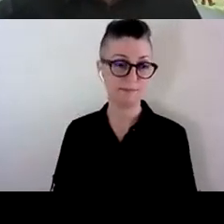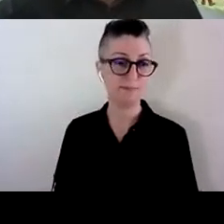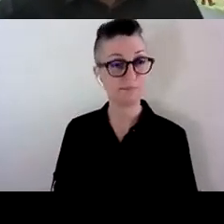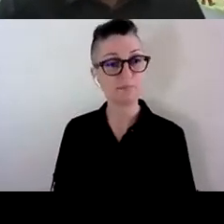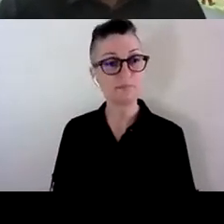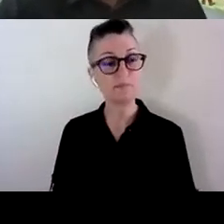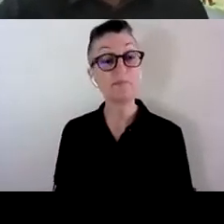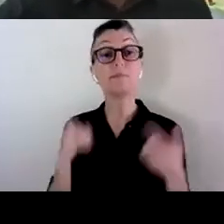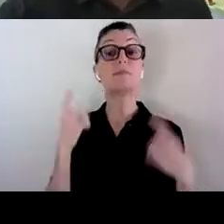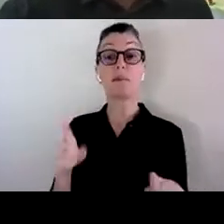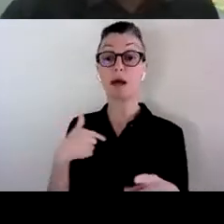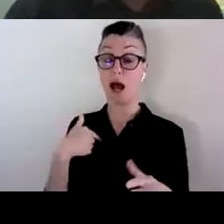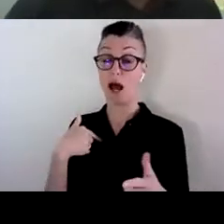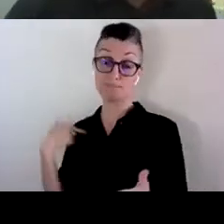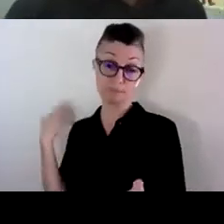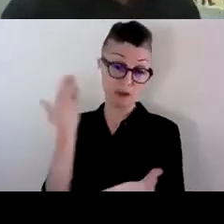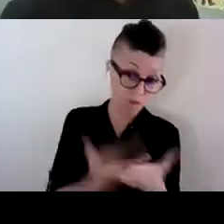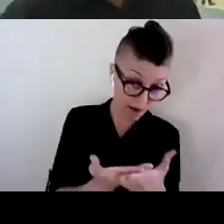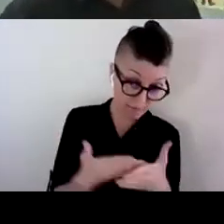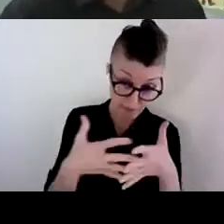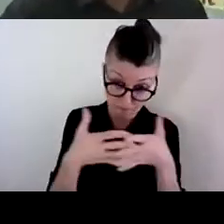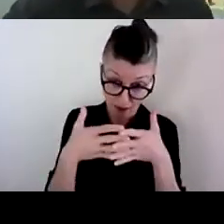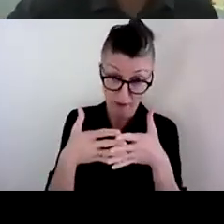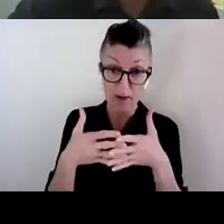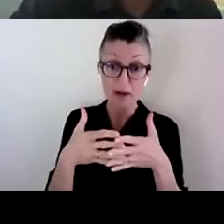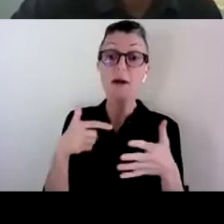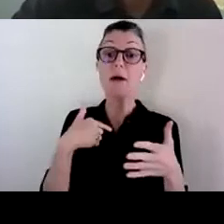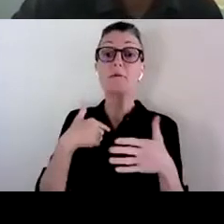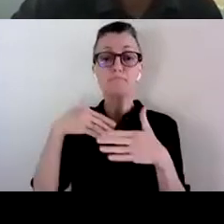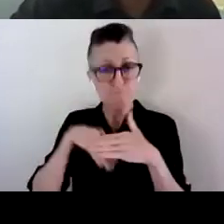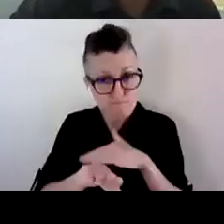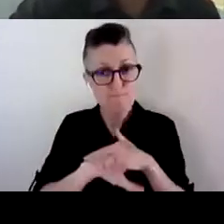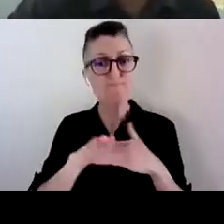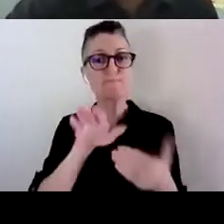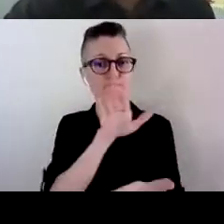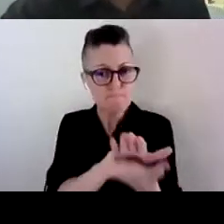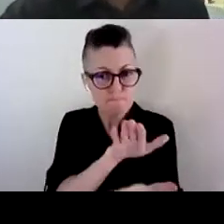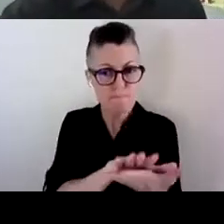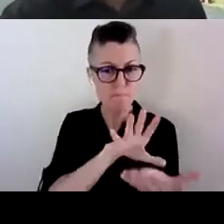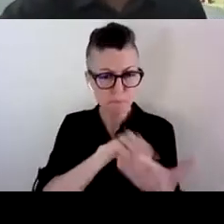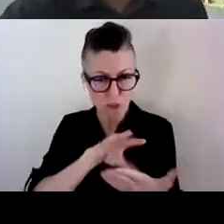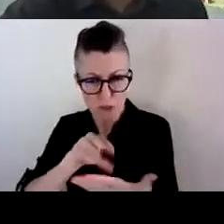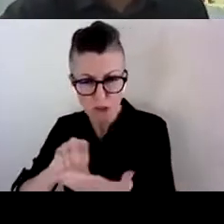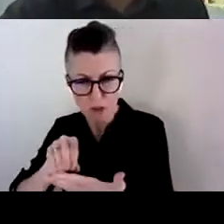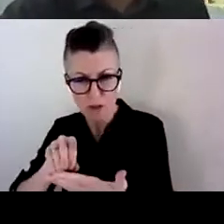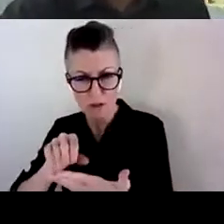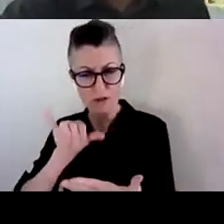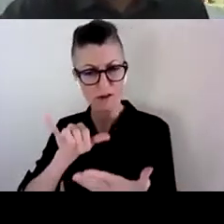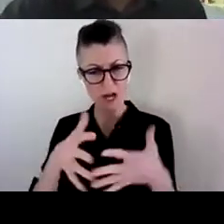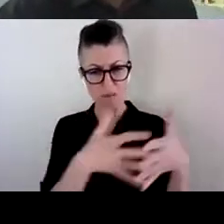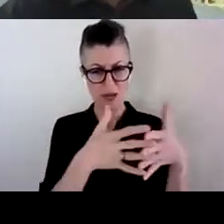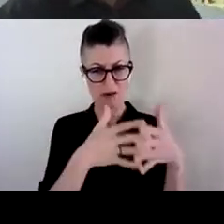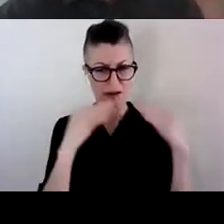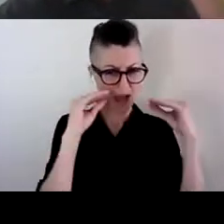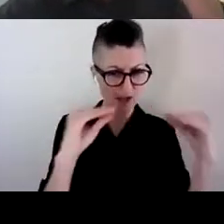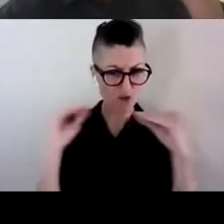Then I came to this country, and my education in the US did not challenge the miseducation I received in the Philippines. But this is